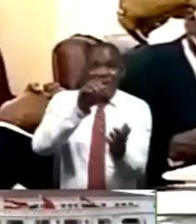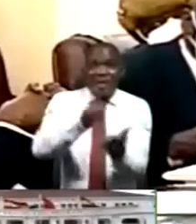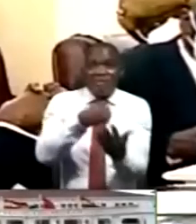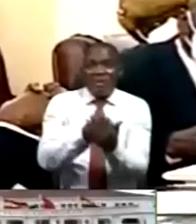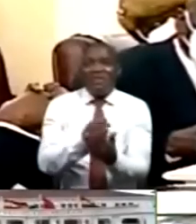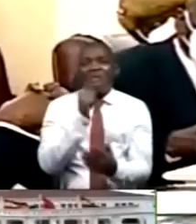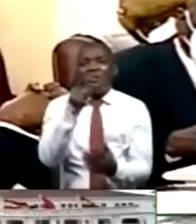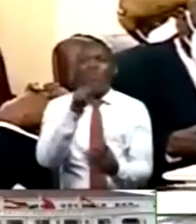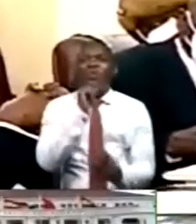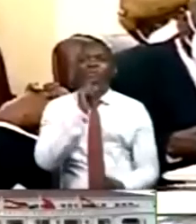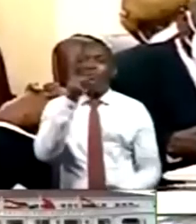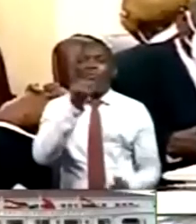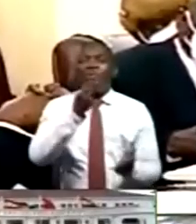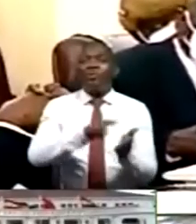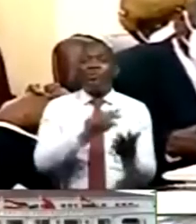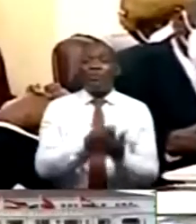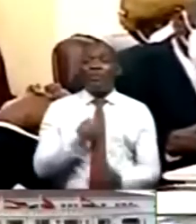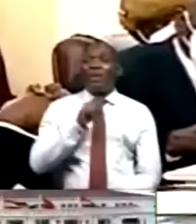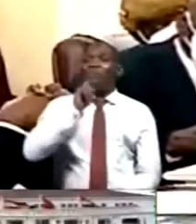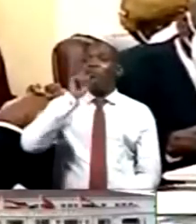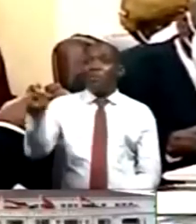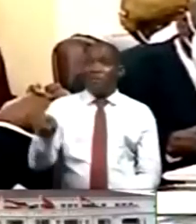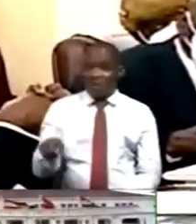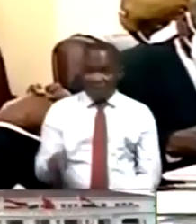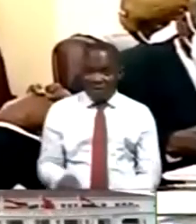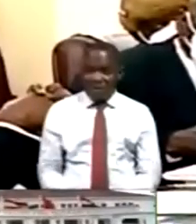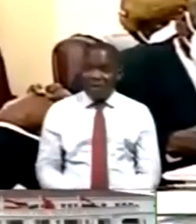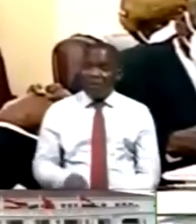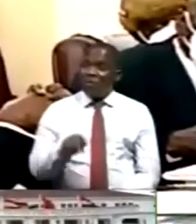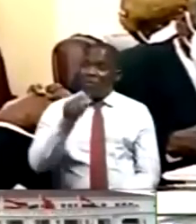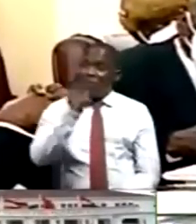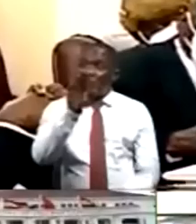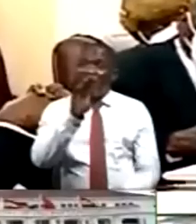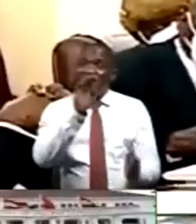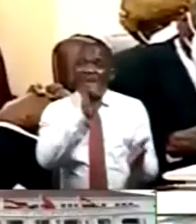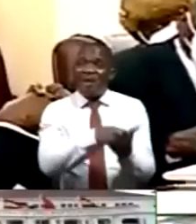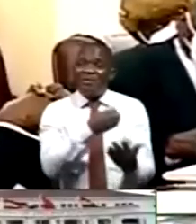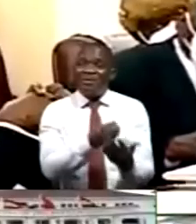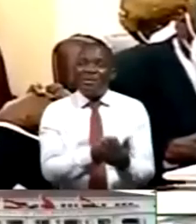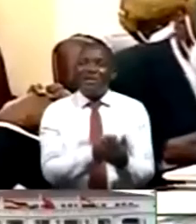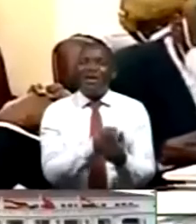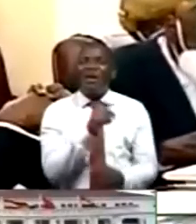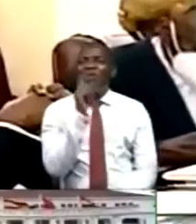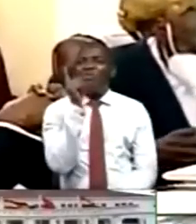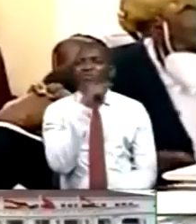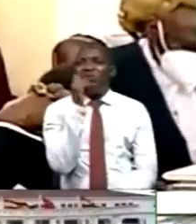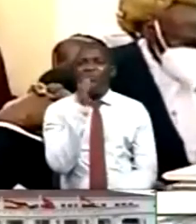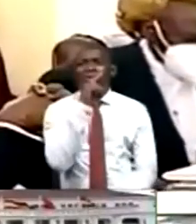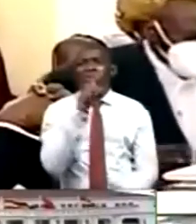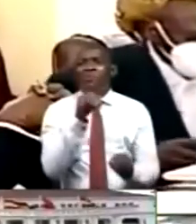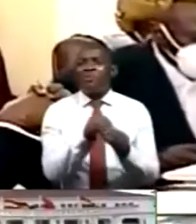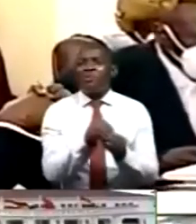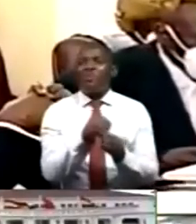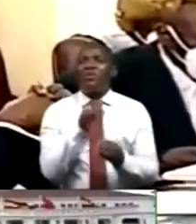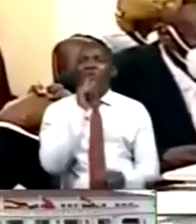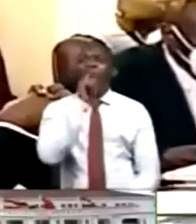chief. I'm putting it to you that your evidence in chief is full of untruths, and if they are true, they are half-truths.